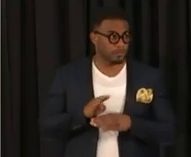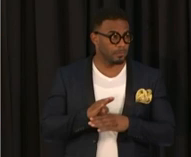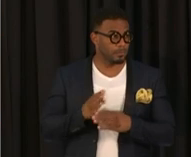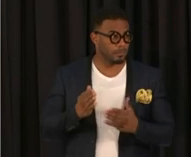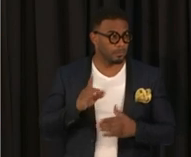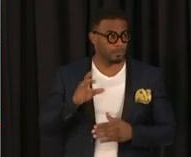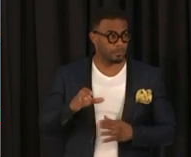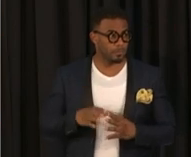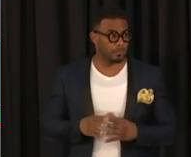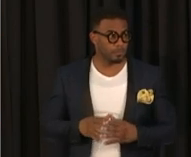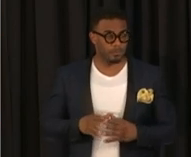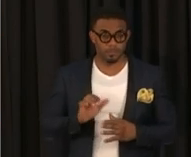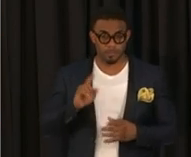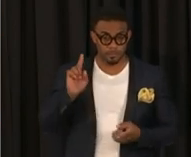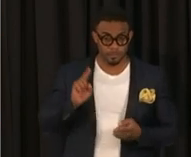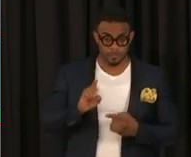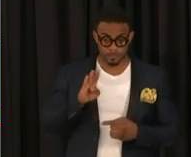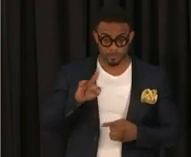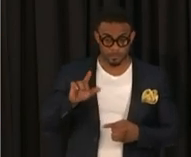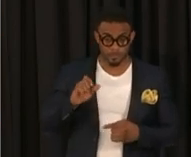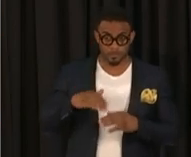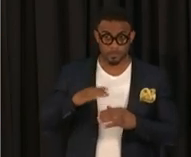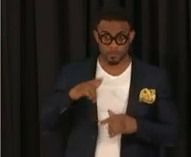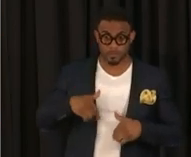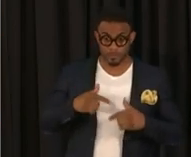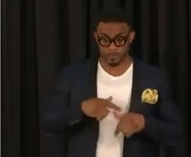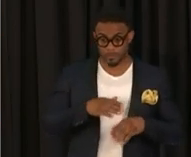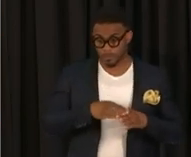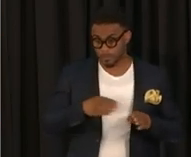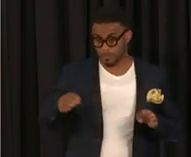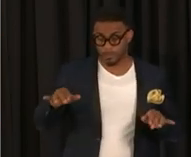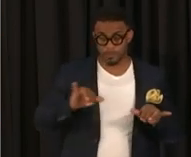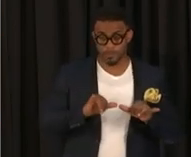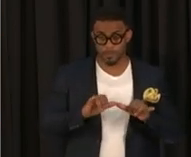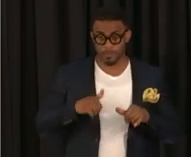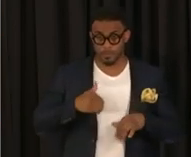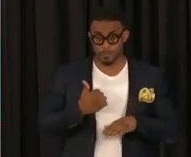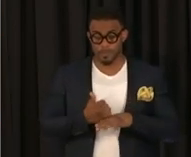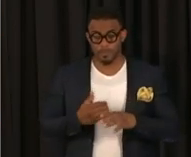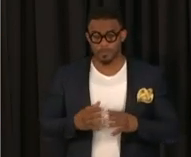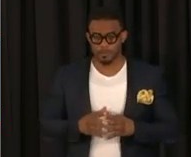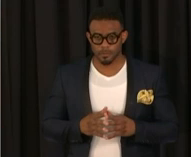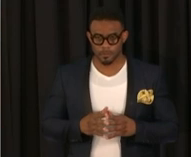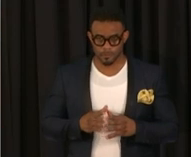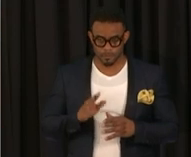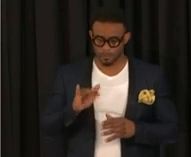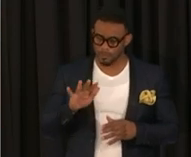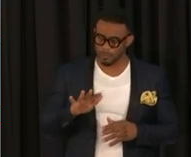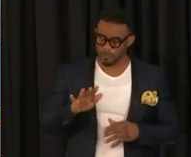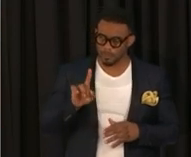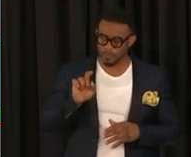and businesses here in the District of Columbia. That's reducing bills over the lifetime of the measures that have been installed by approximately